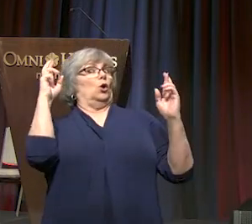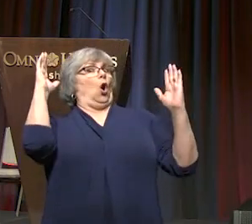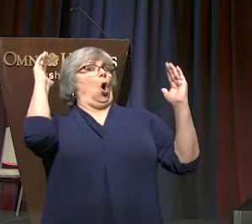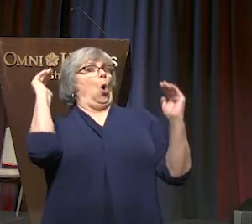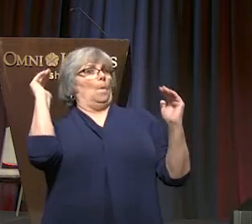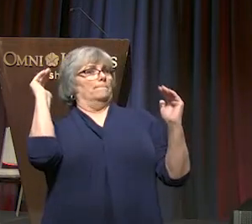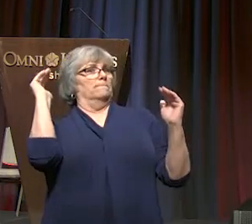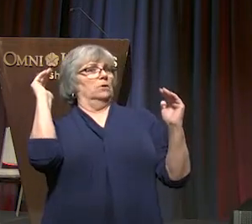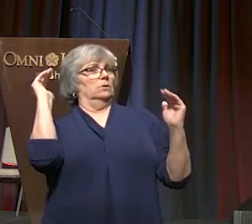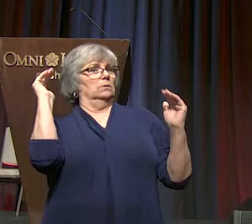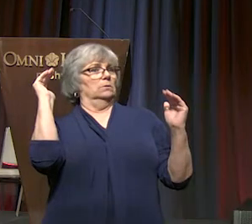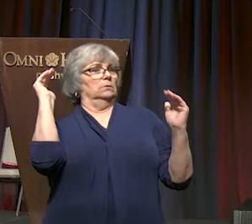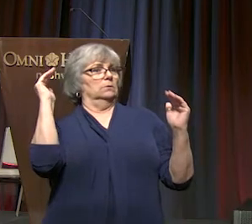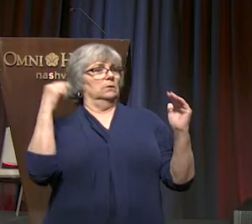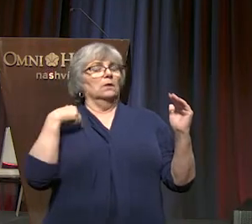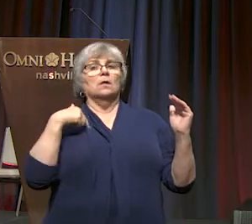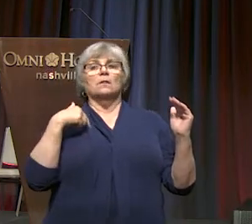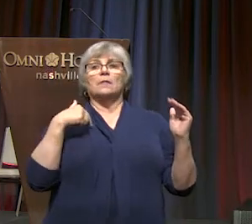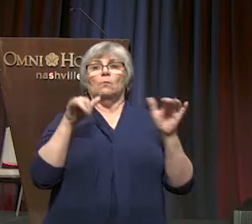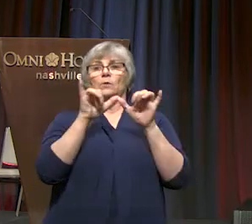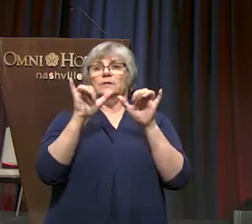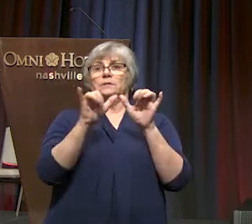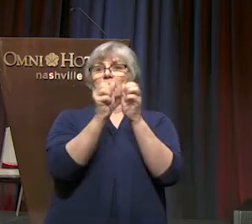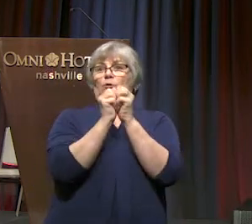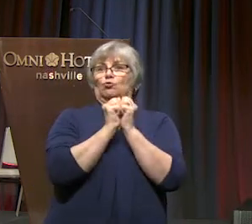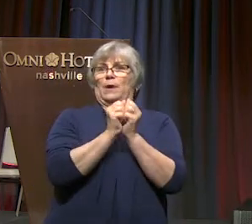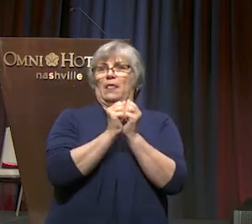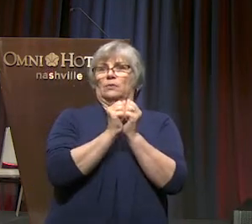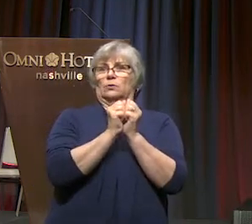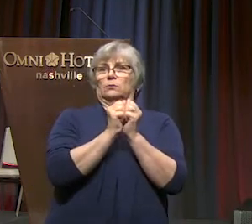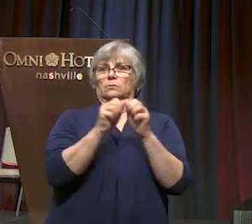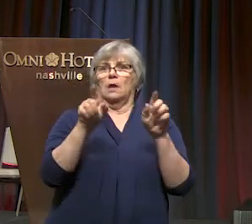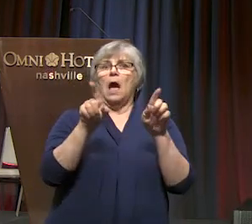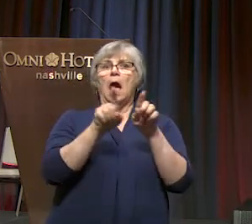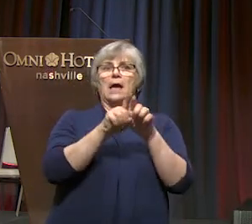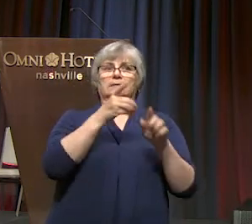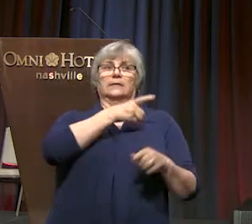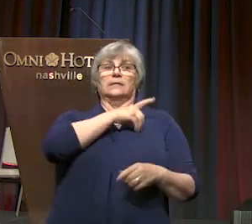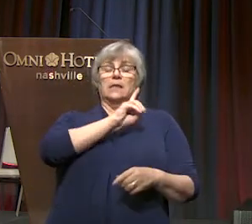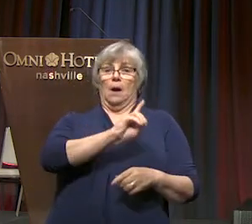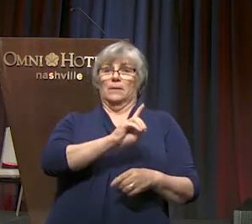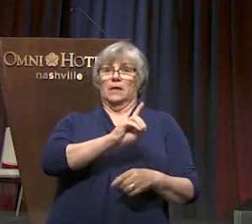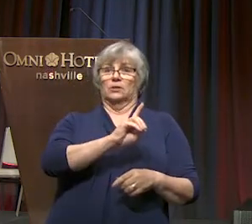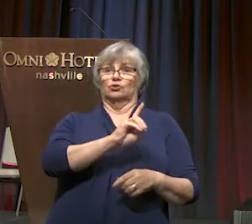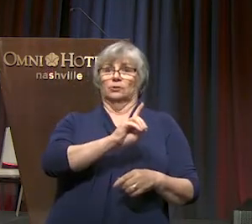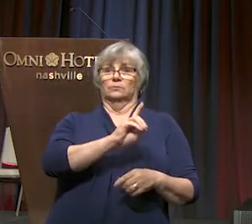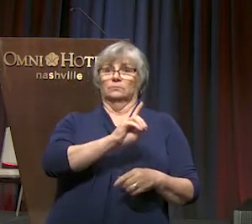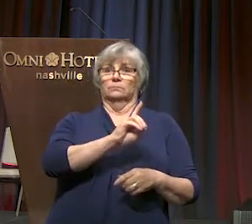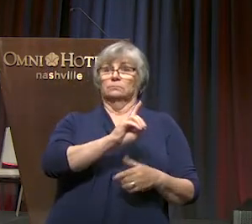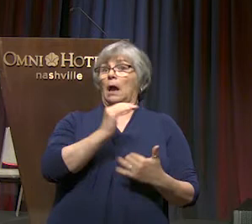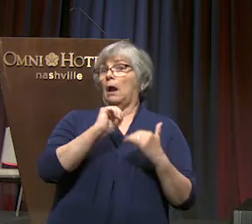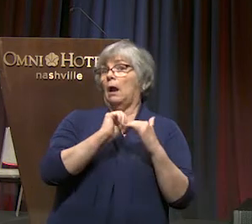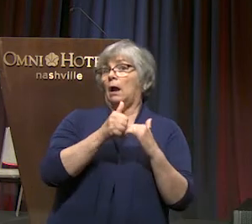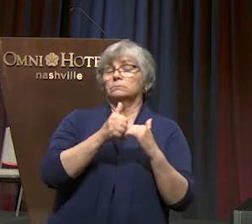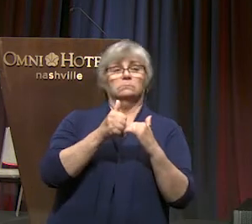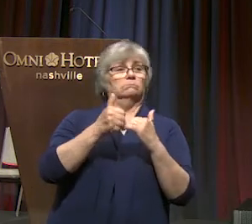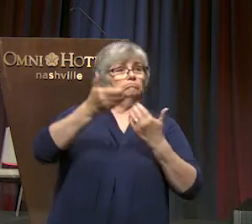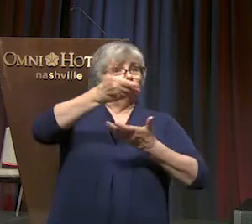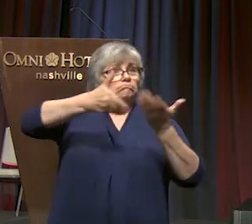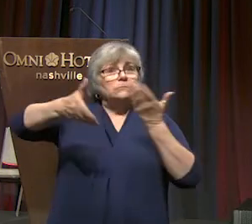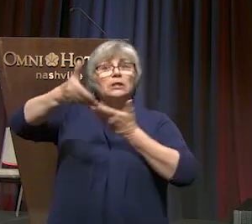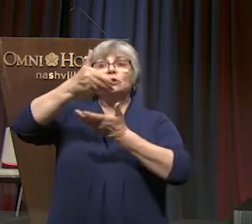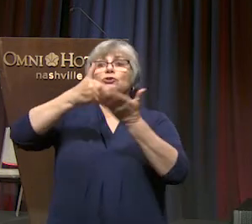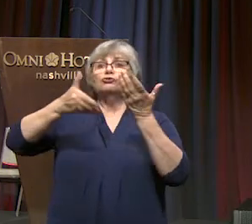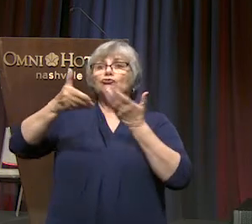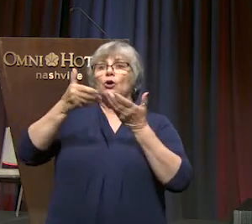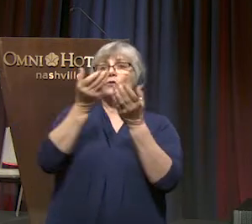that we stay together as a denomination by giving each other freedom to